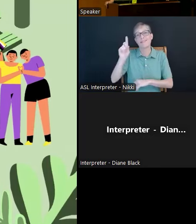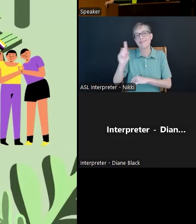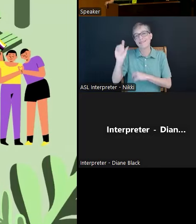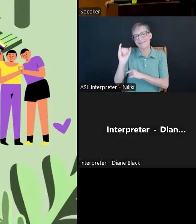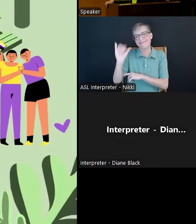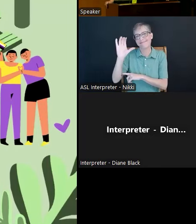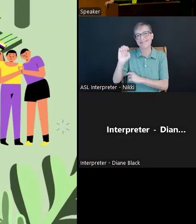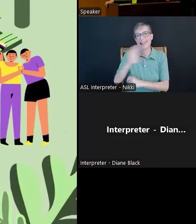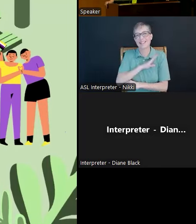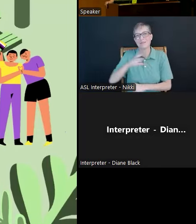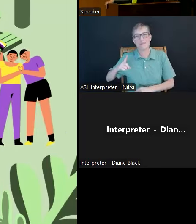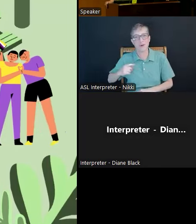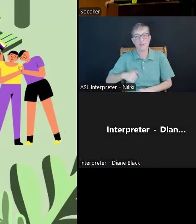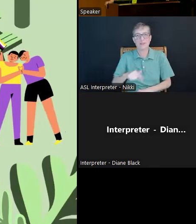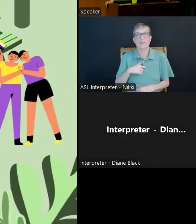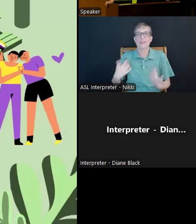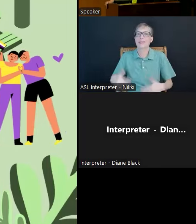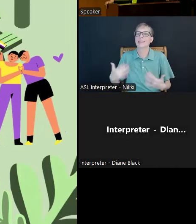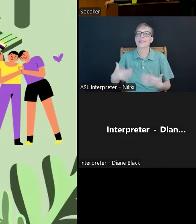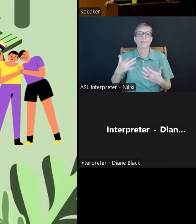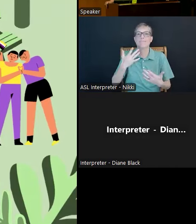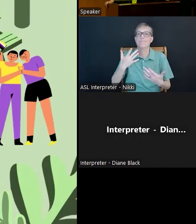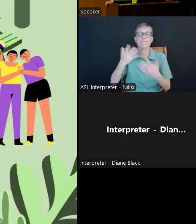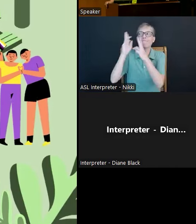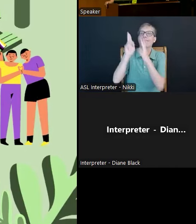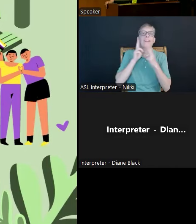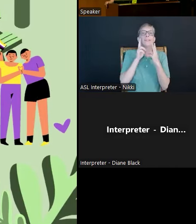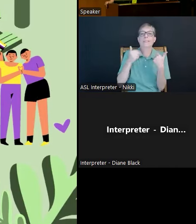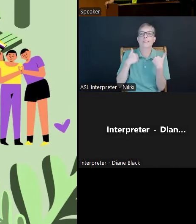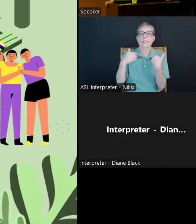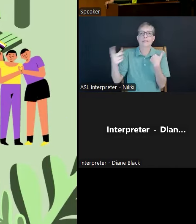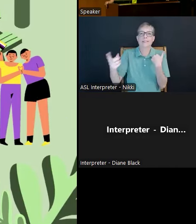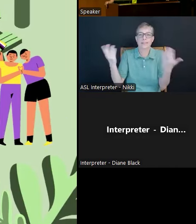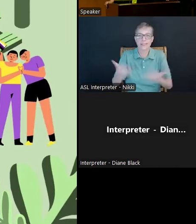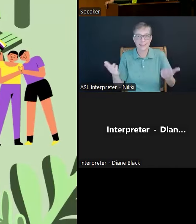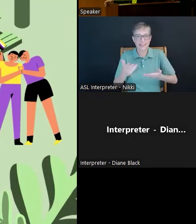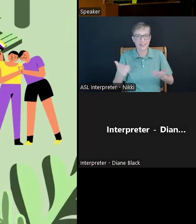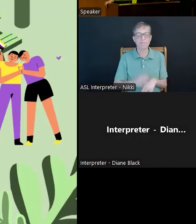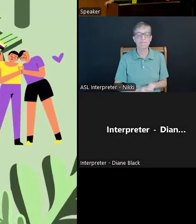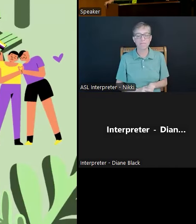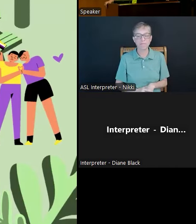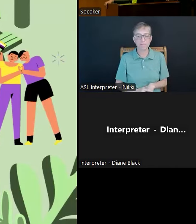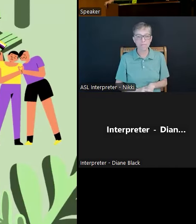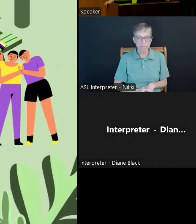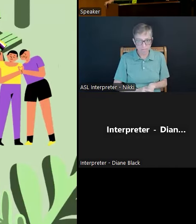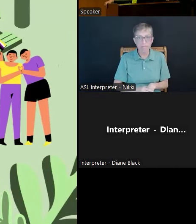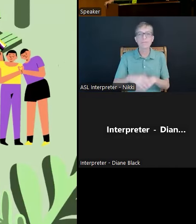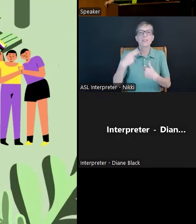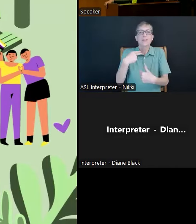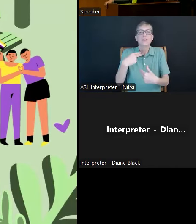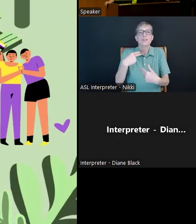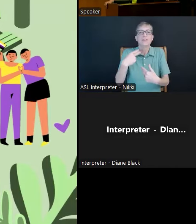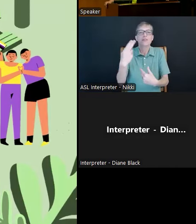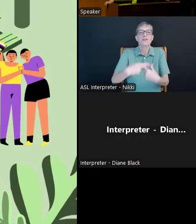are doubly fortunate today to honor her knowledge and expertise shared with us today. So join me in giving her a round